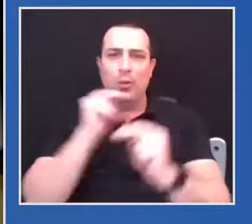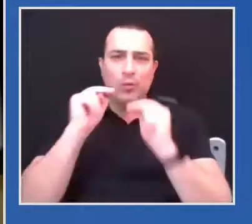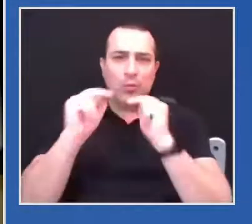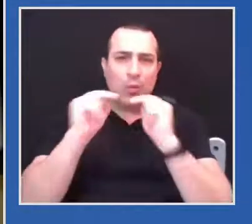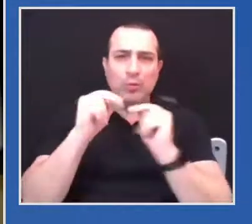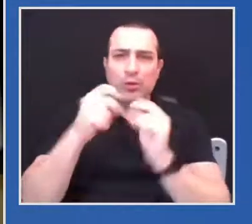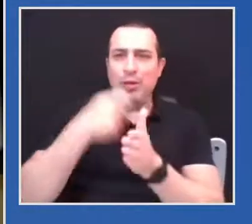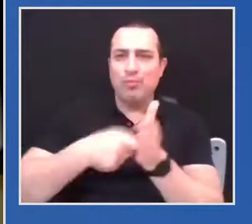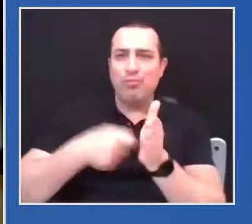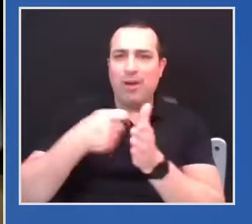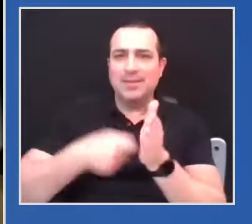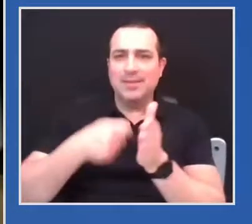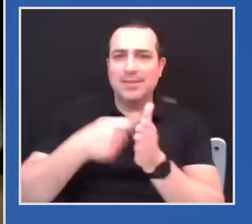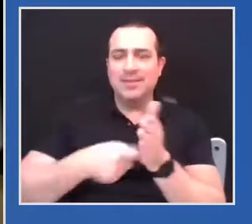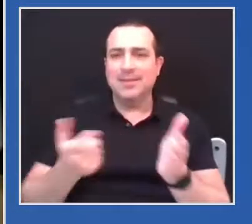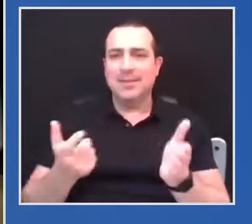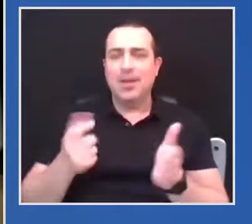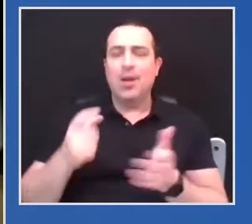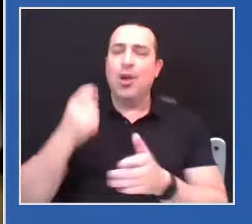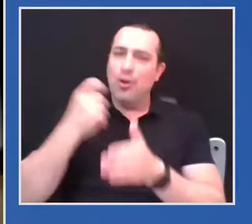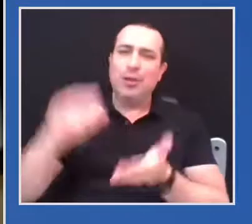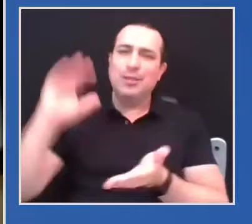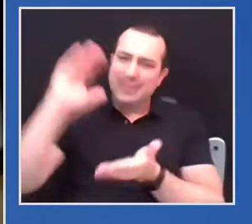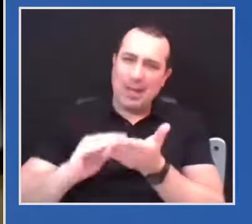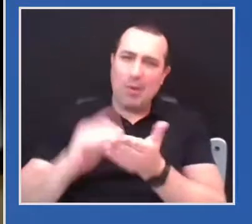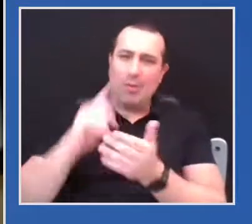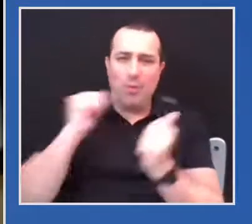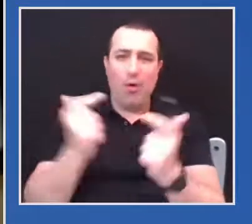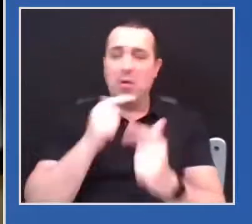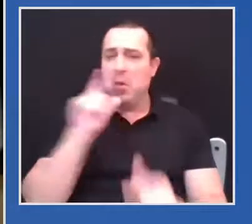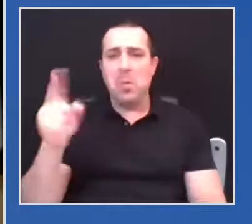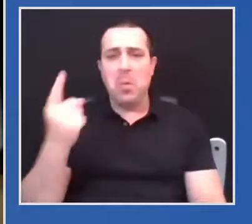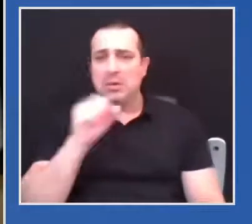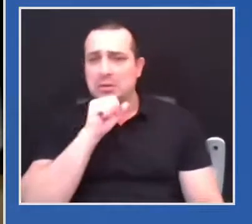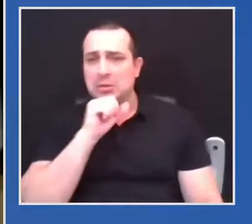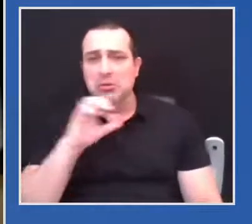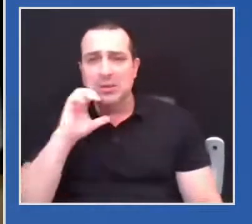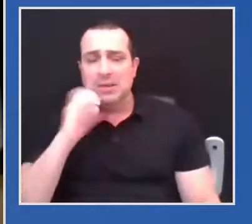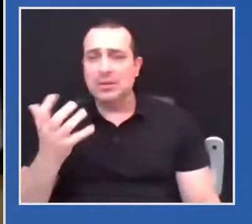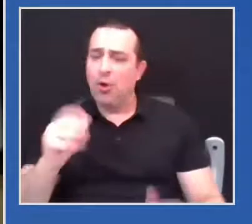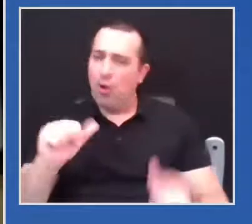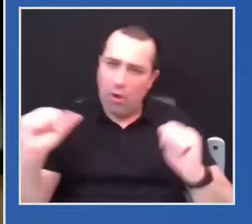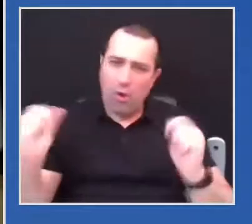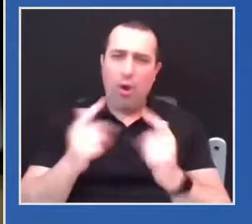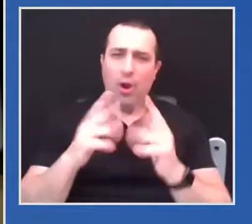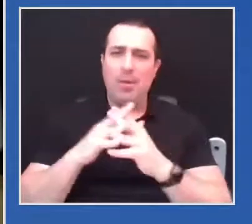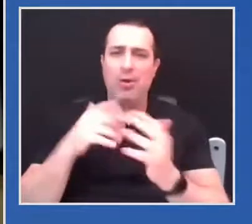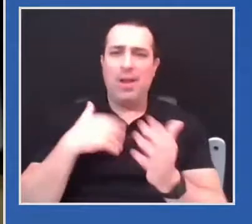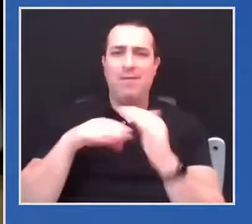and bring the costs down for everyone, not just seniors. Give all Americans access to those lower